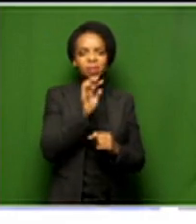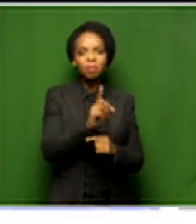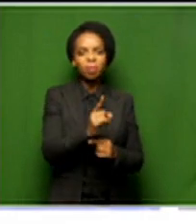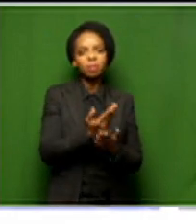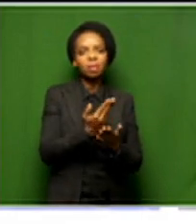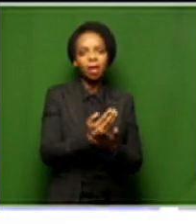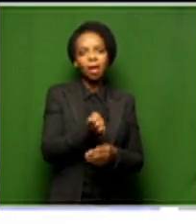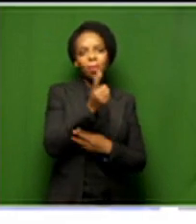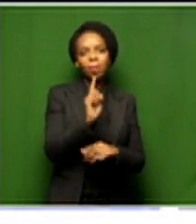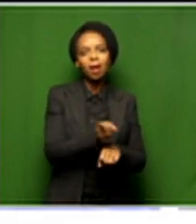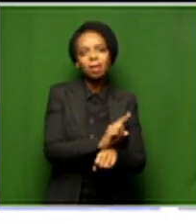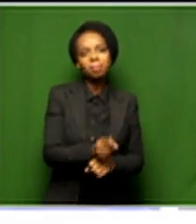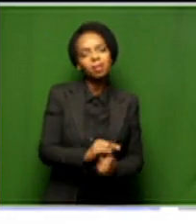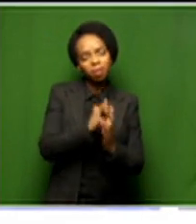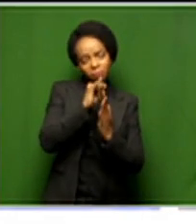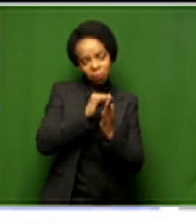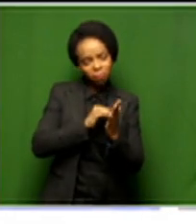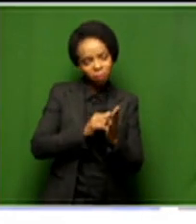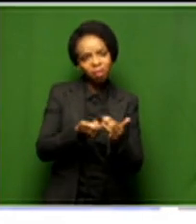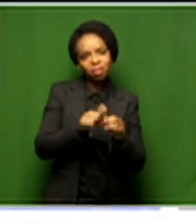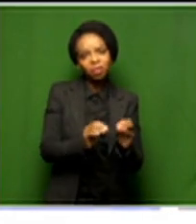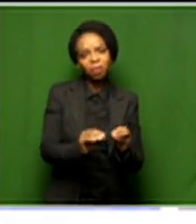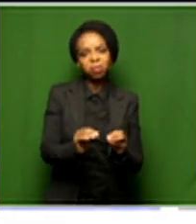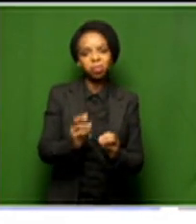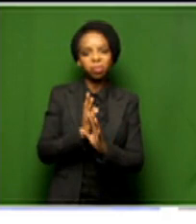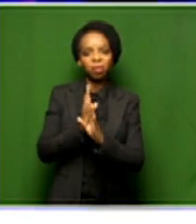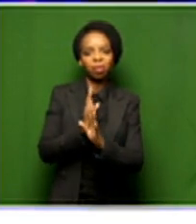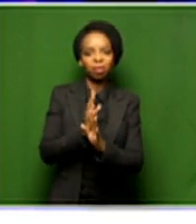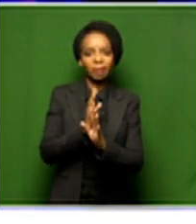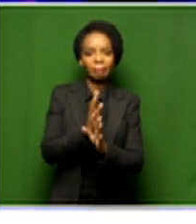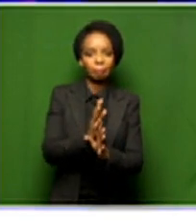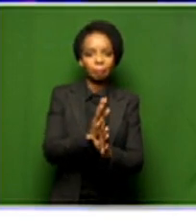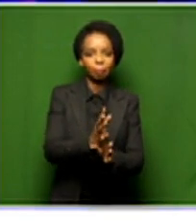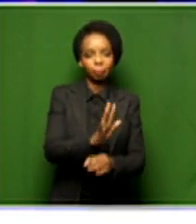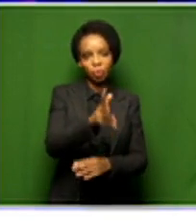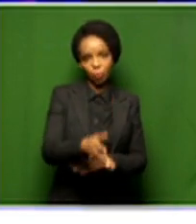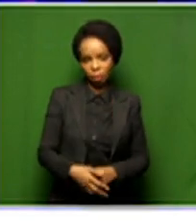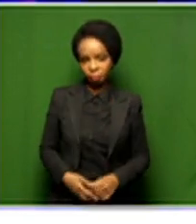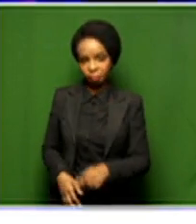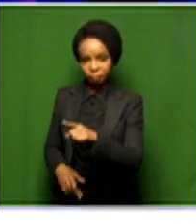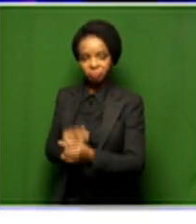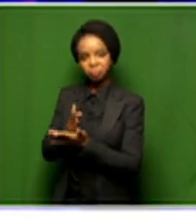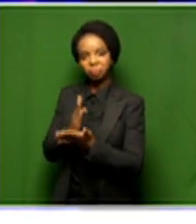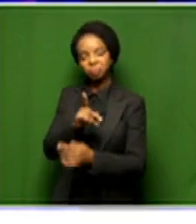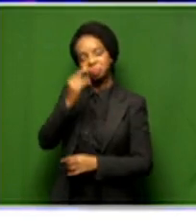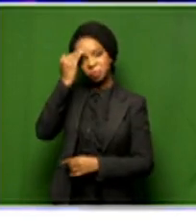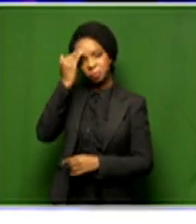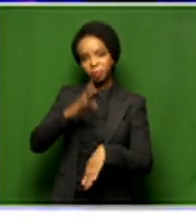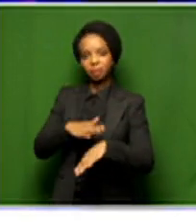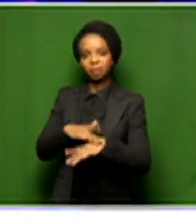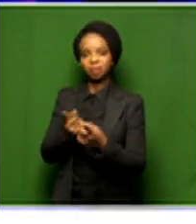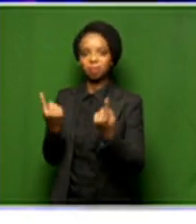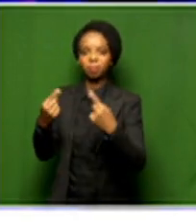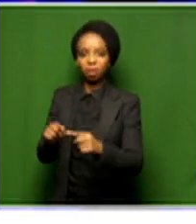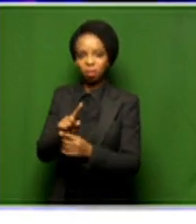of that queue moving. When you say going through the ballot paper, I mean, surely you know by the time you walk in there who you're voting for.